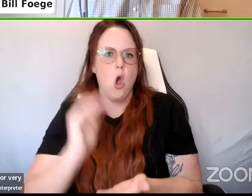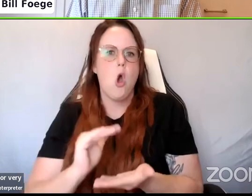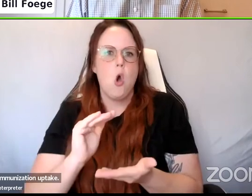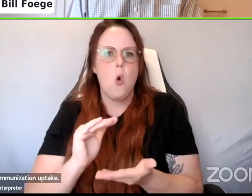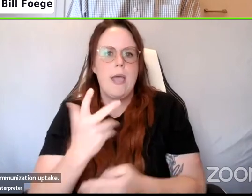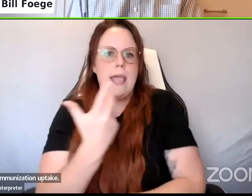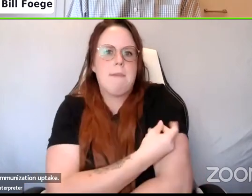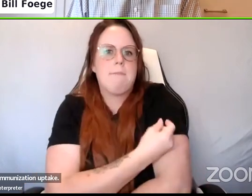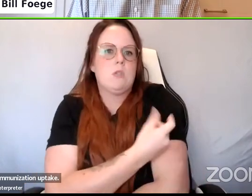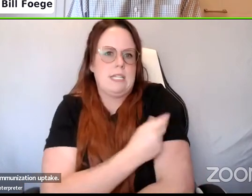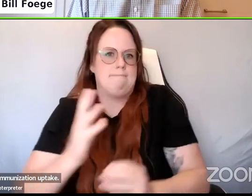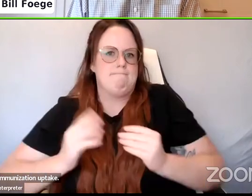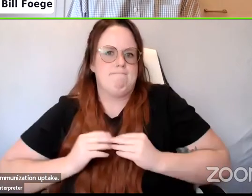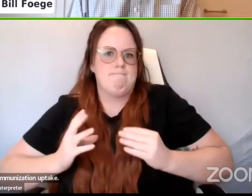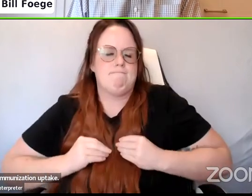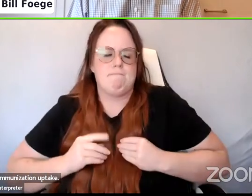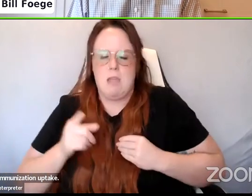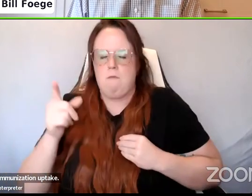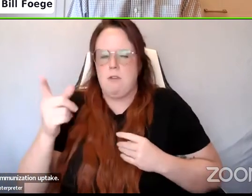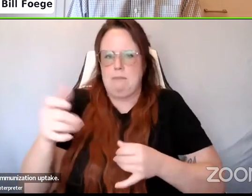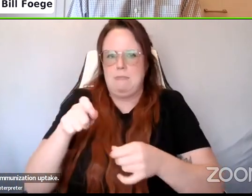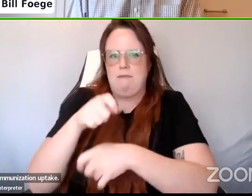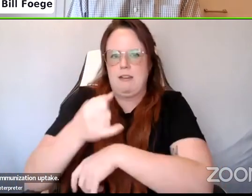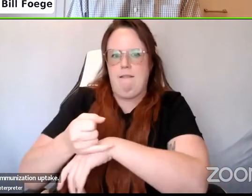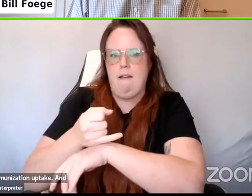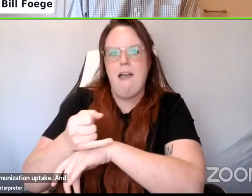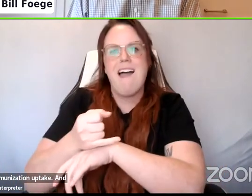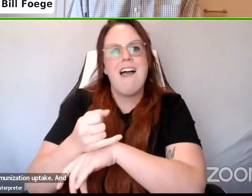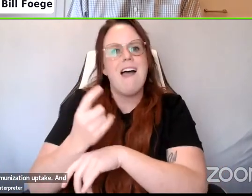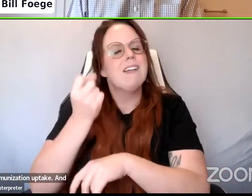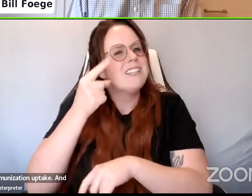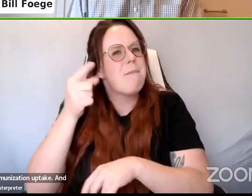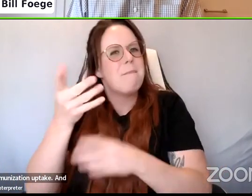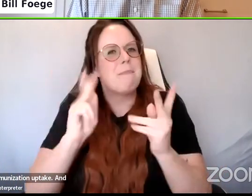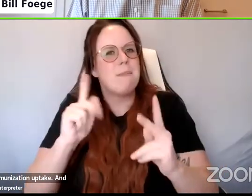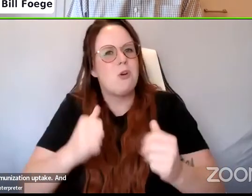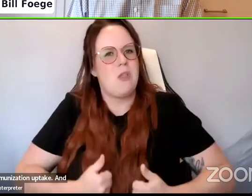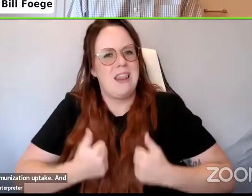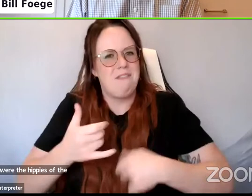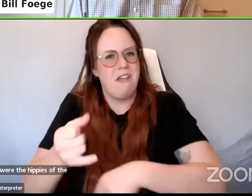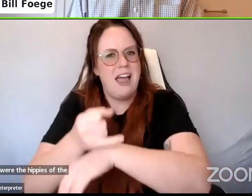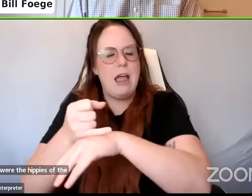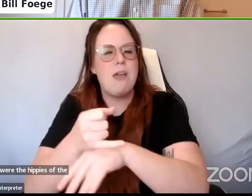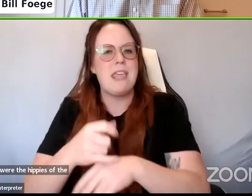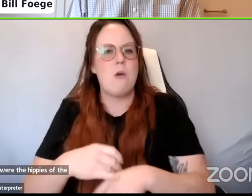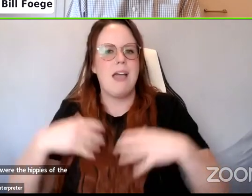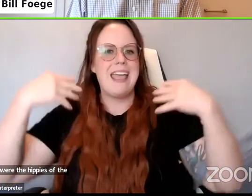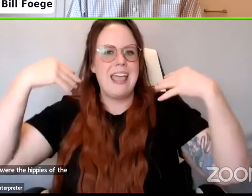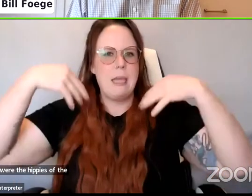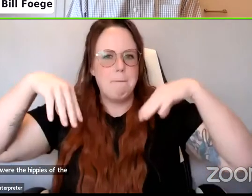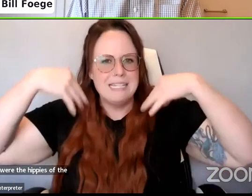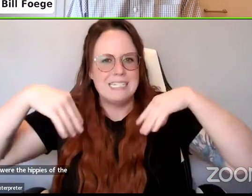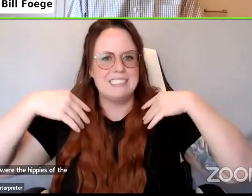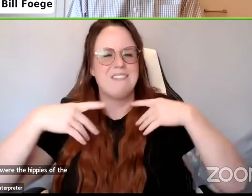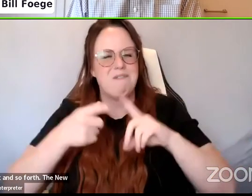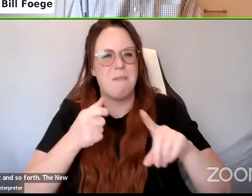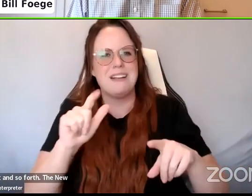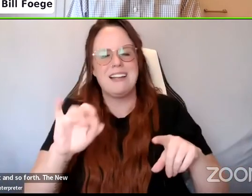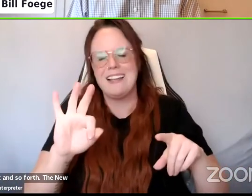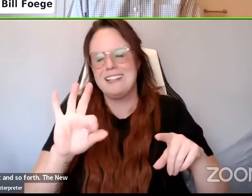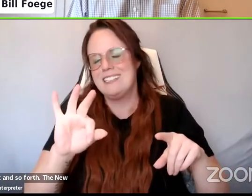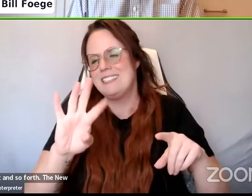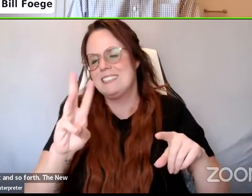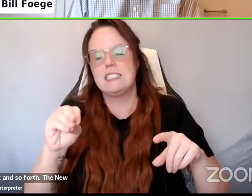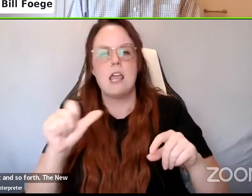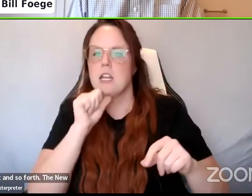and many of the people on the island were the hippies of the 60s and they didn't trust government and so forth the New York Times actually